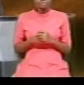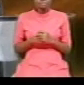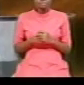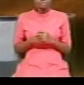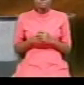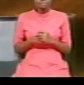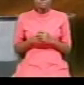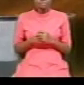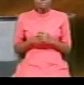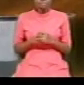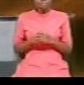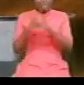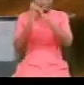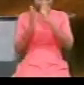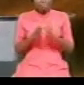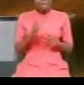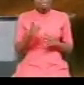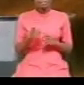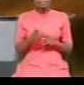52, verse 11.